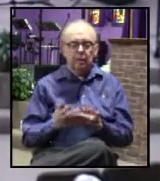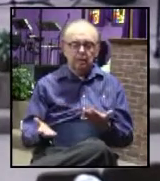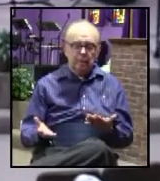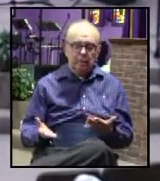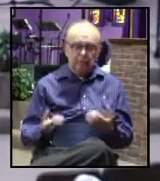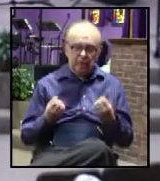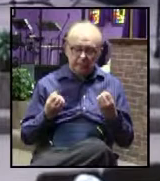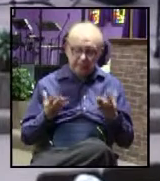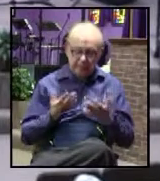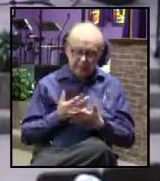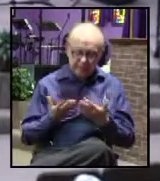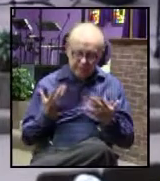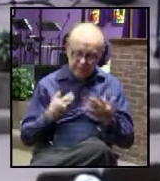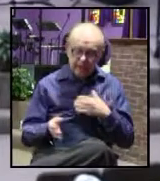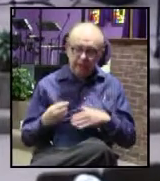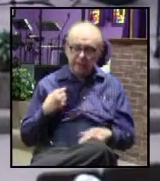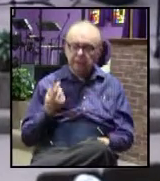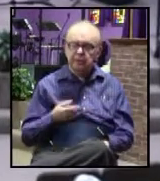coming out.